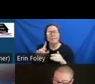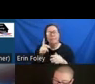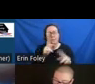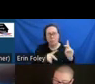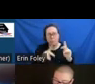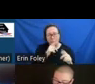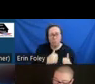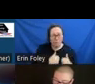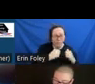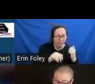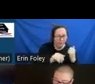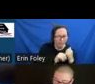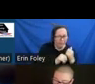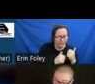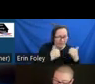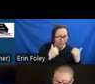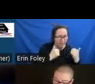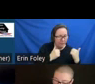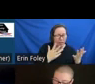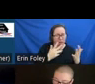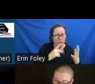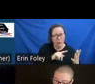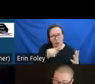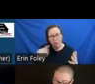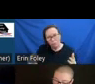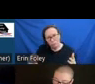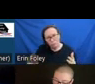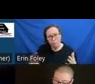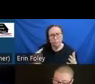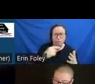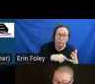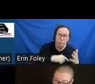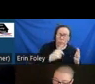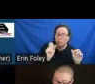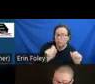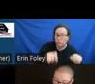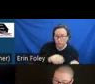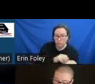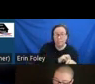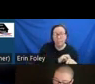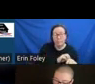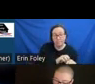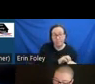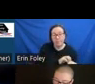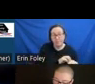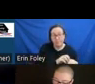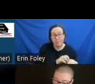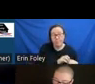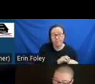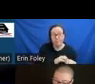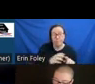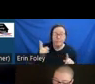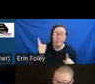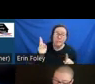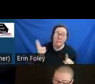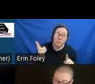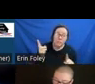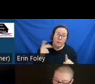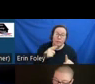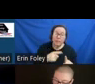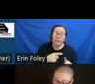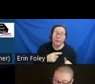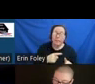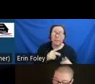some kind of formal housing. And historically, what